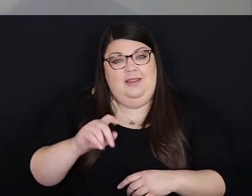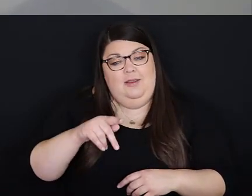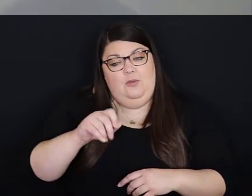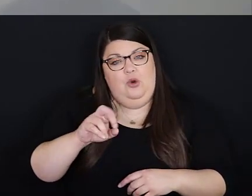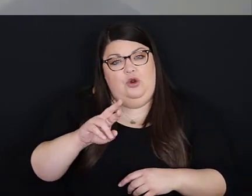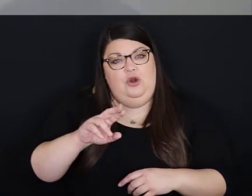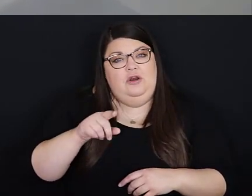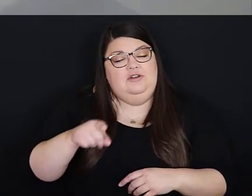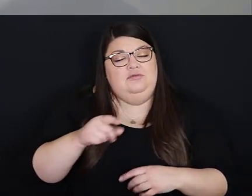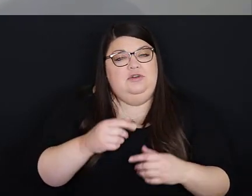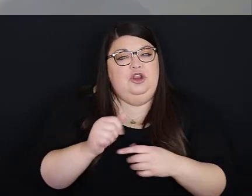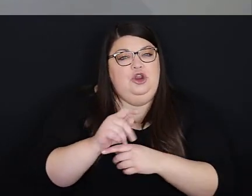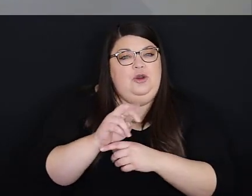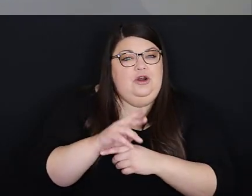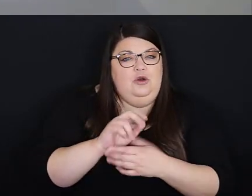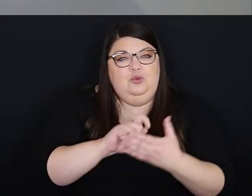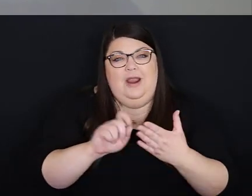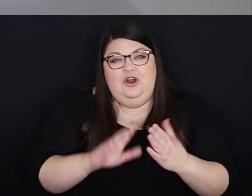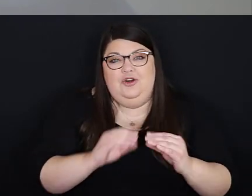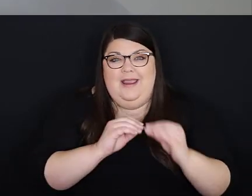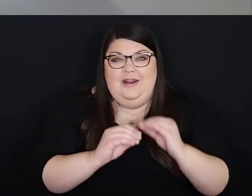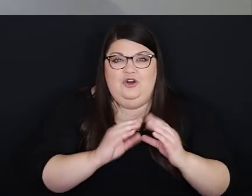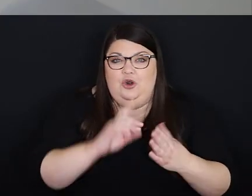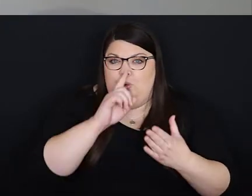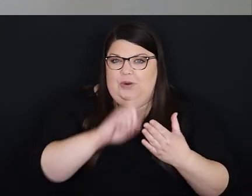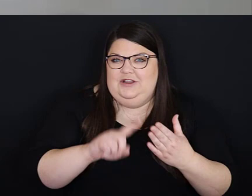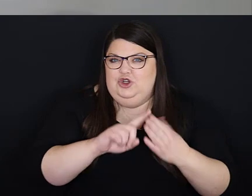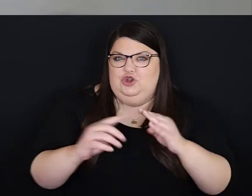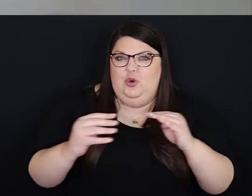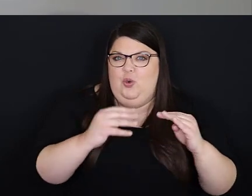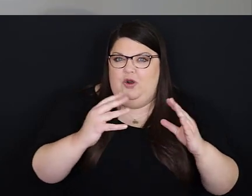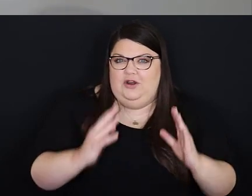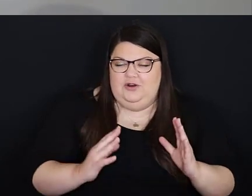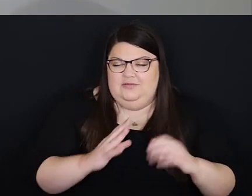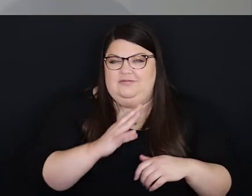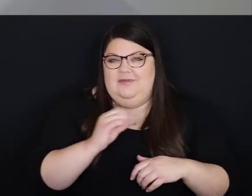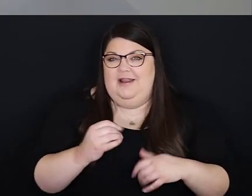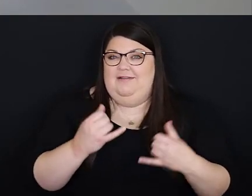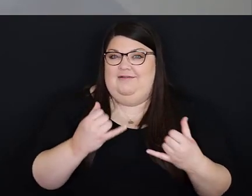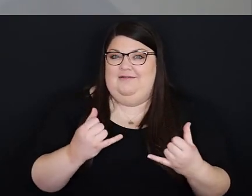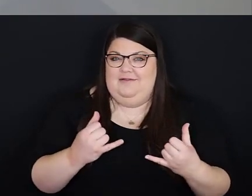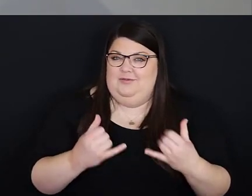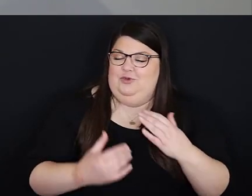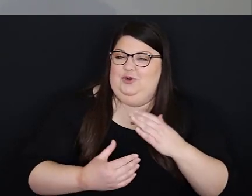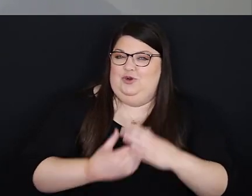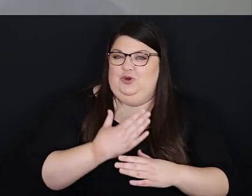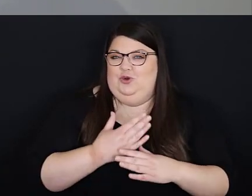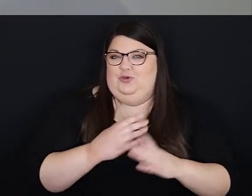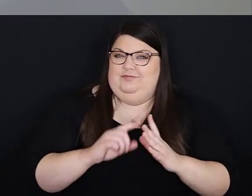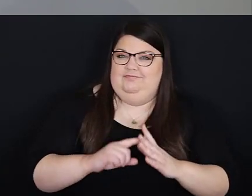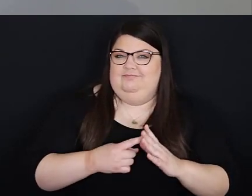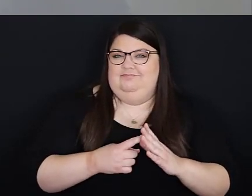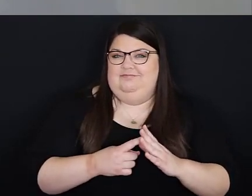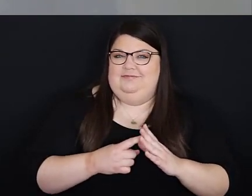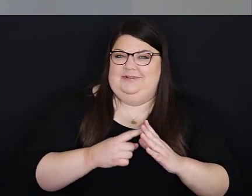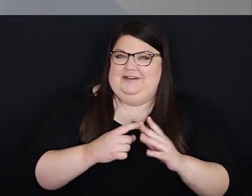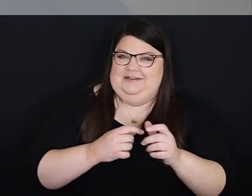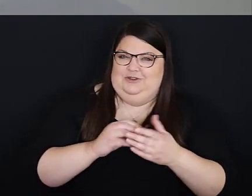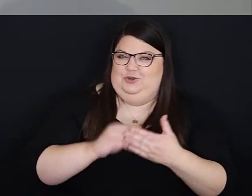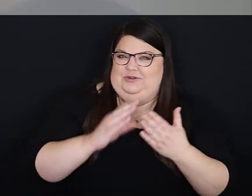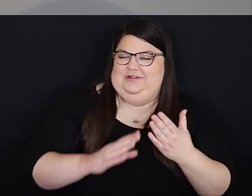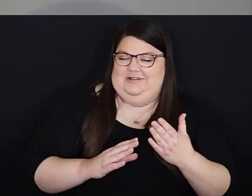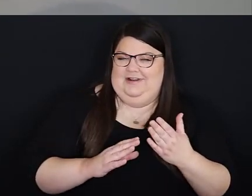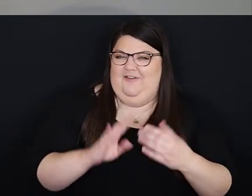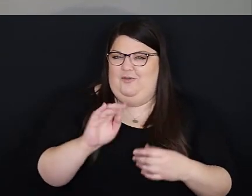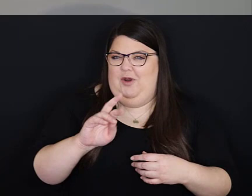curator, writer, editor, research warrior, and now newly minted scholar of Barbara T.